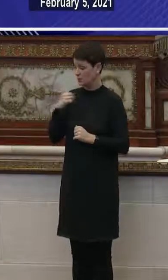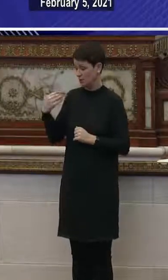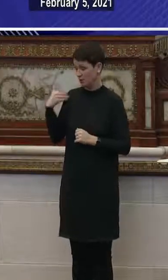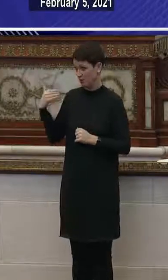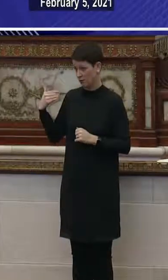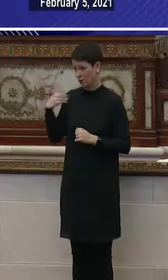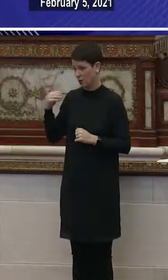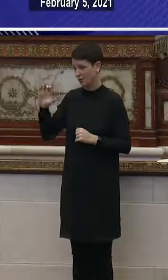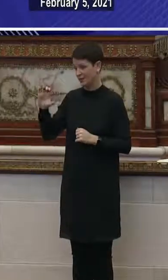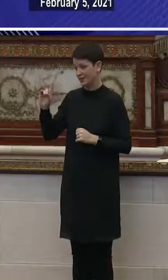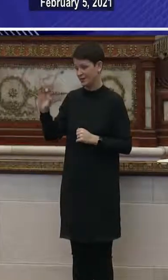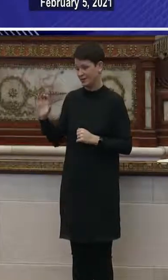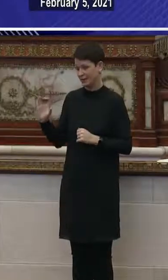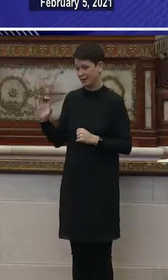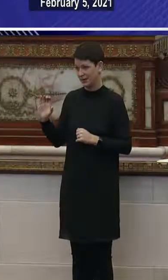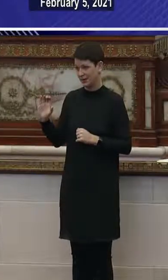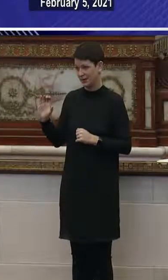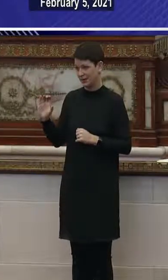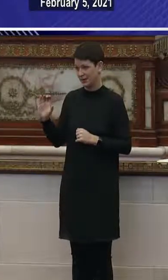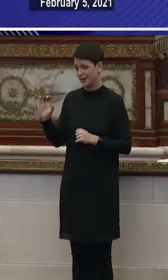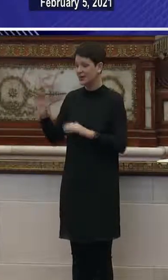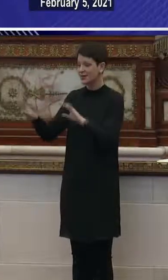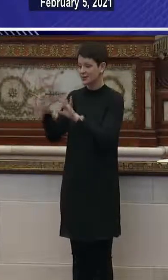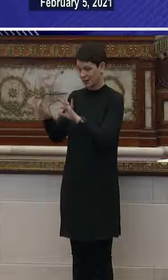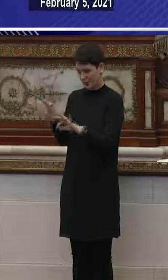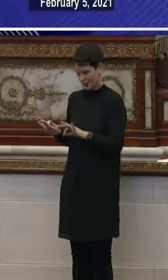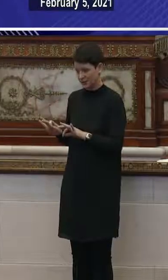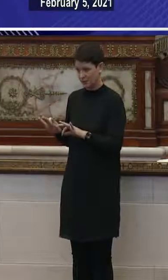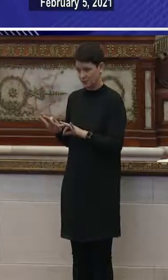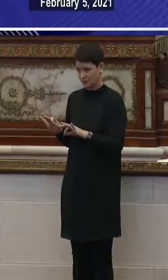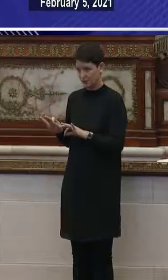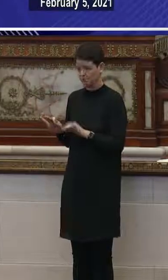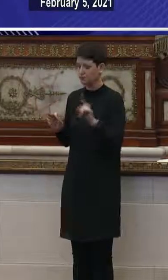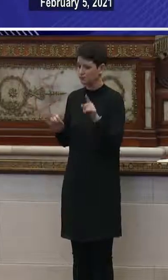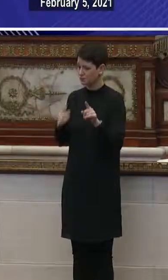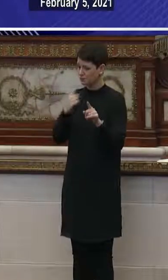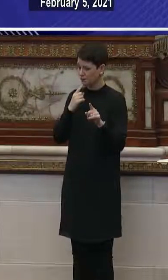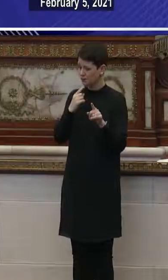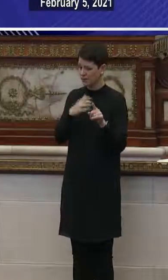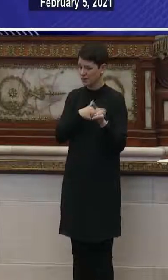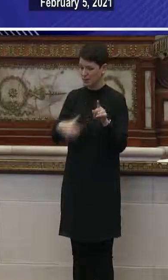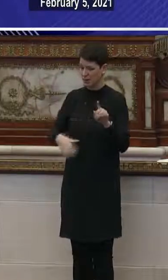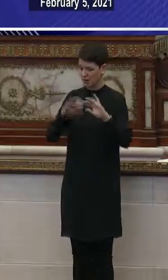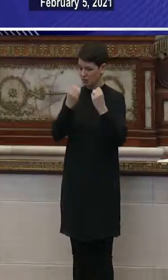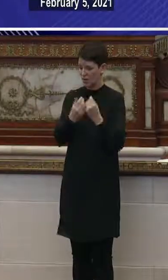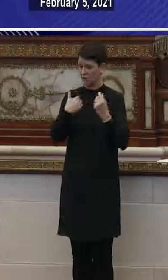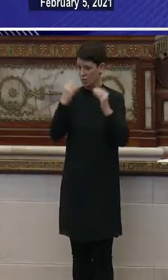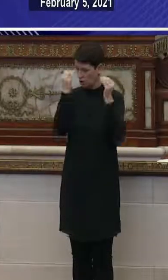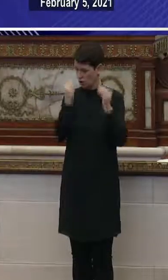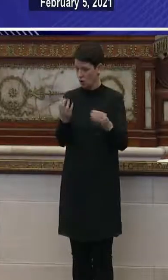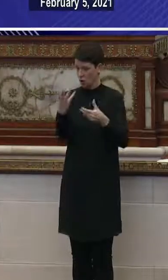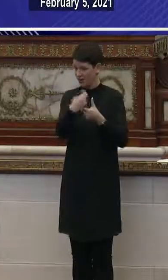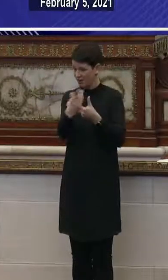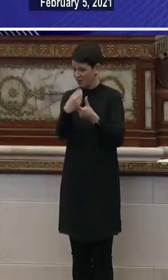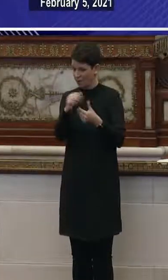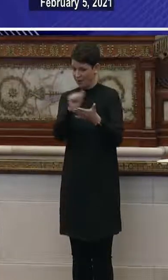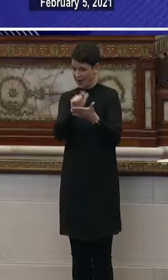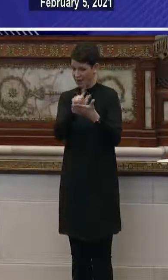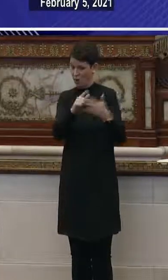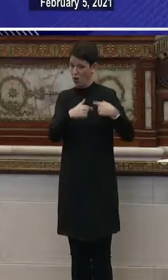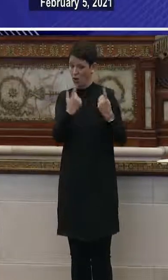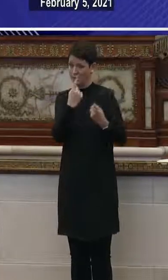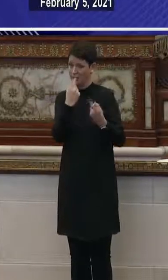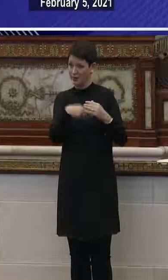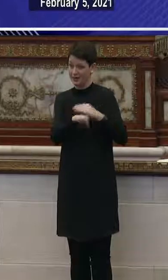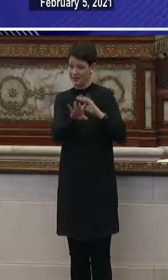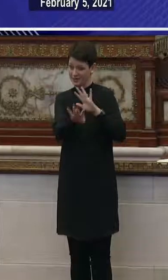that the CDC basically made the selection. So are you saying that the administration had no involvement at all in the